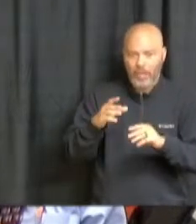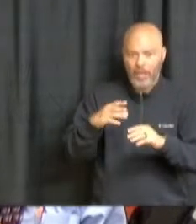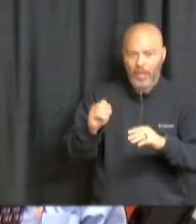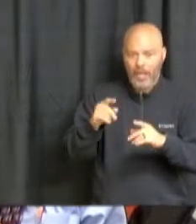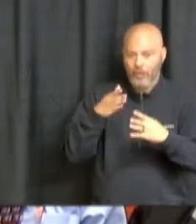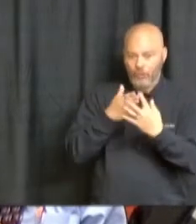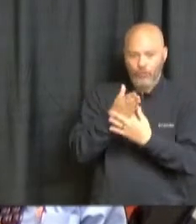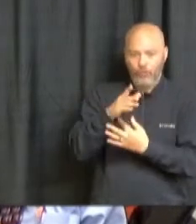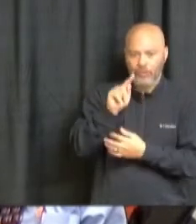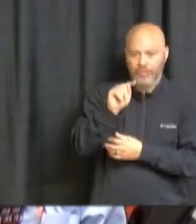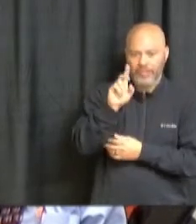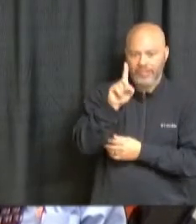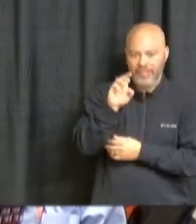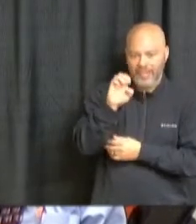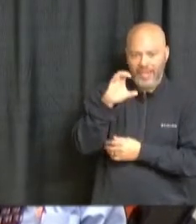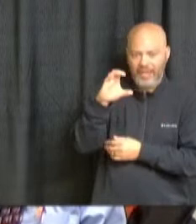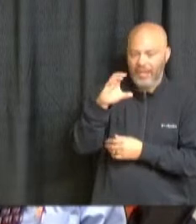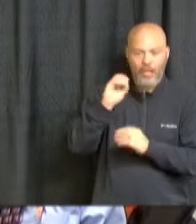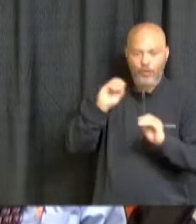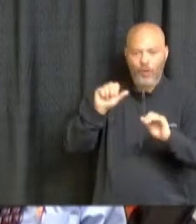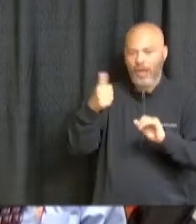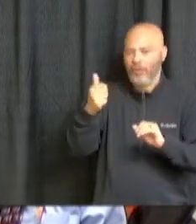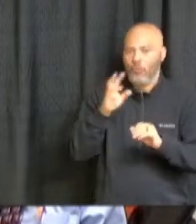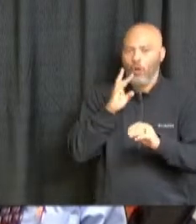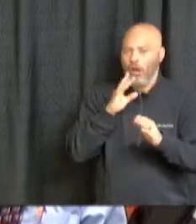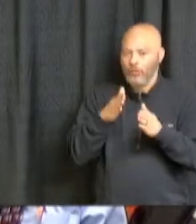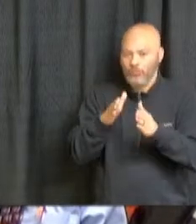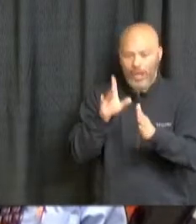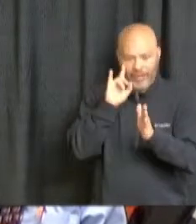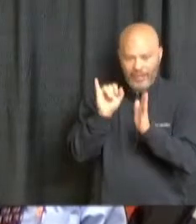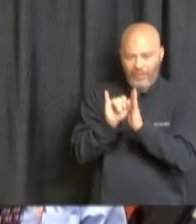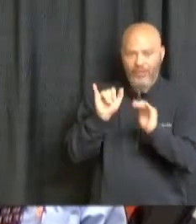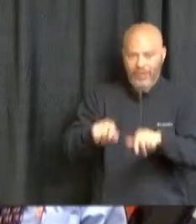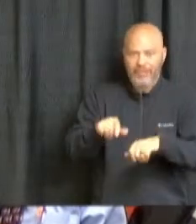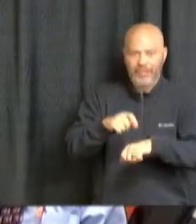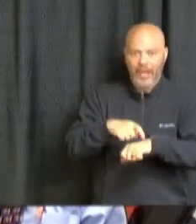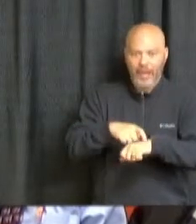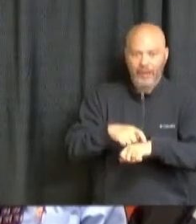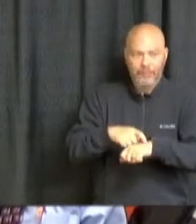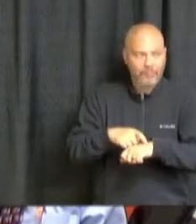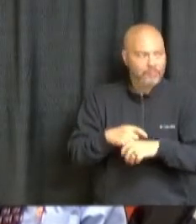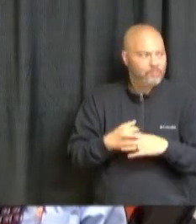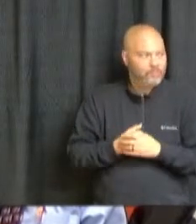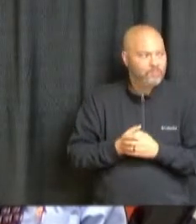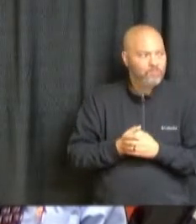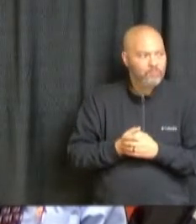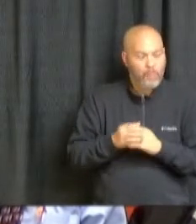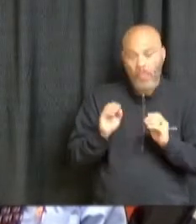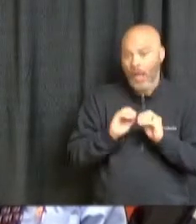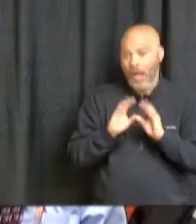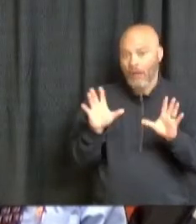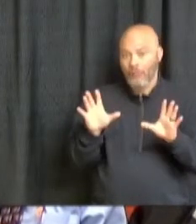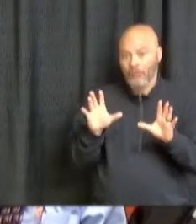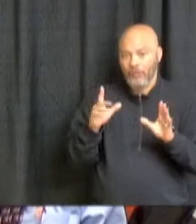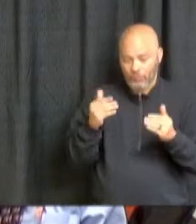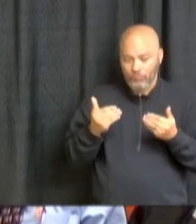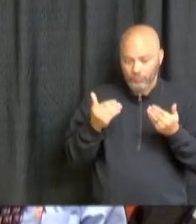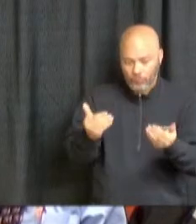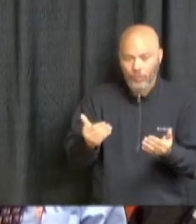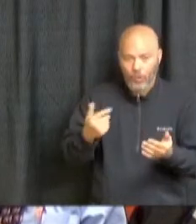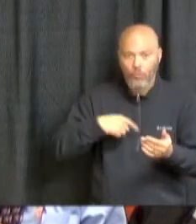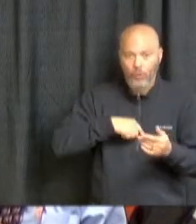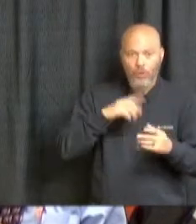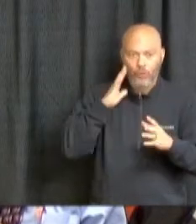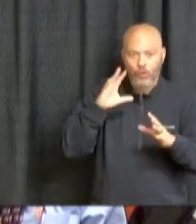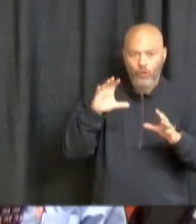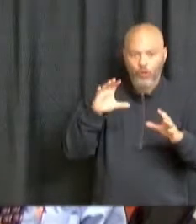TDEC, and there were no other streams identified at that time. Obviously, moving forward, we'll do